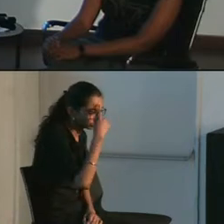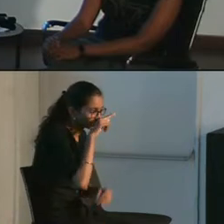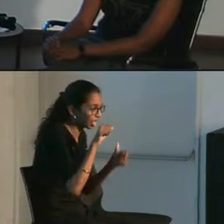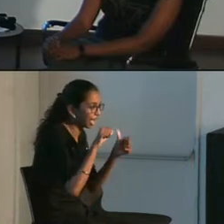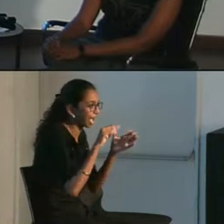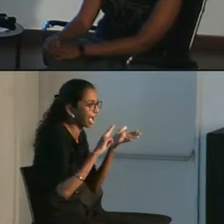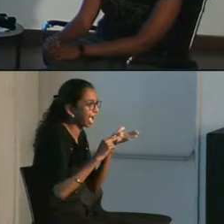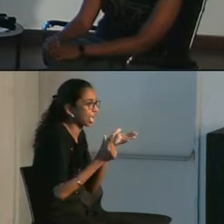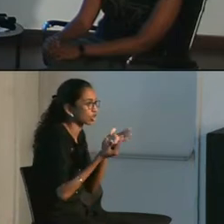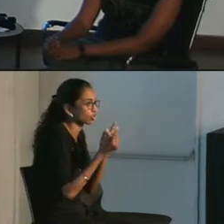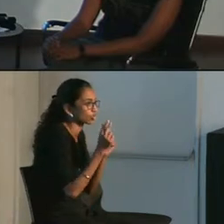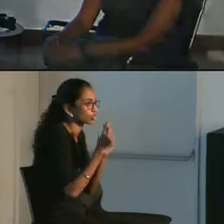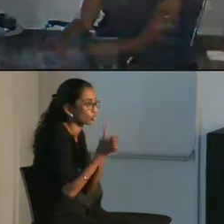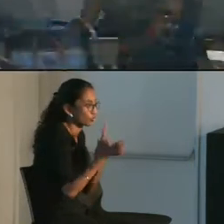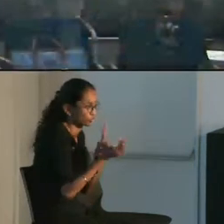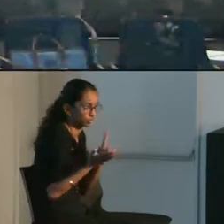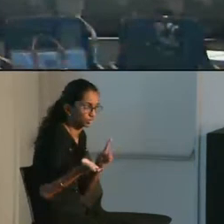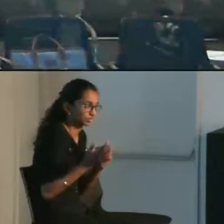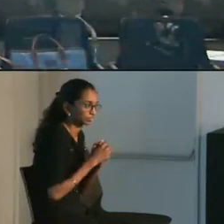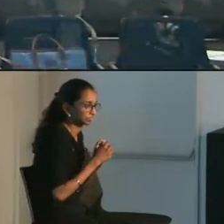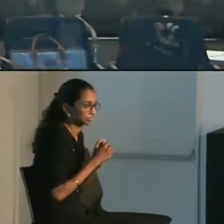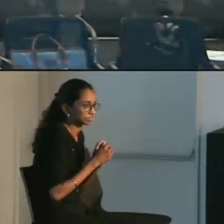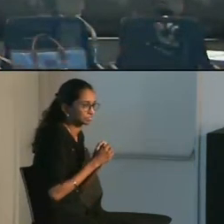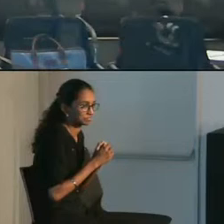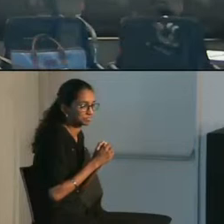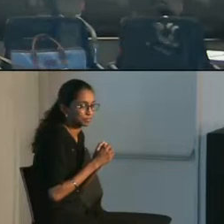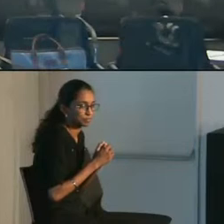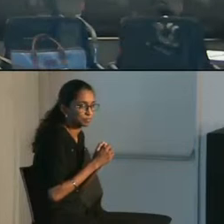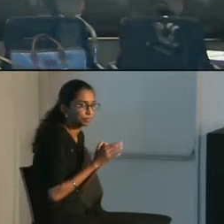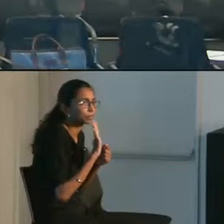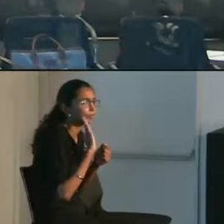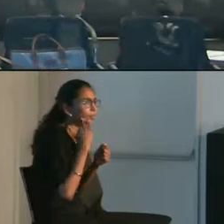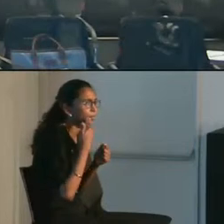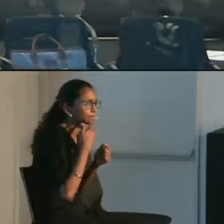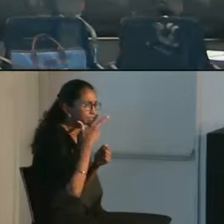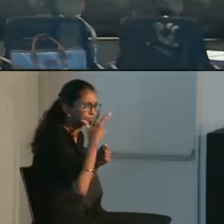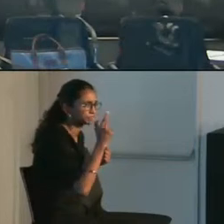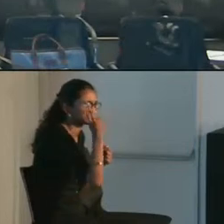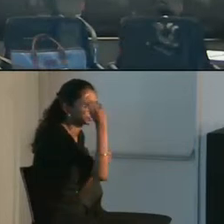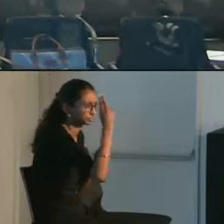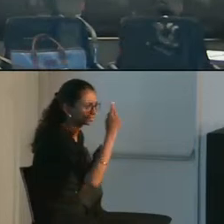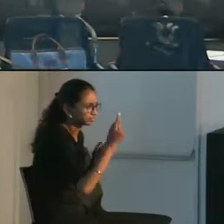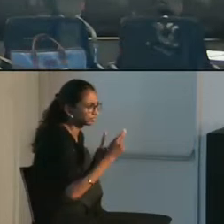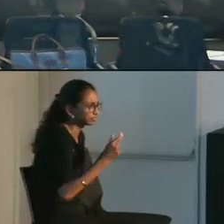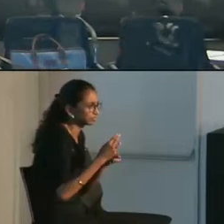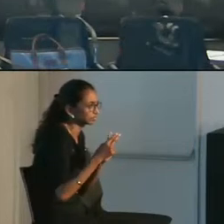It's okay. So when it comes to art,